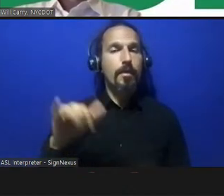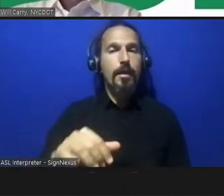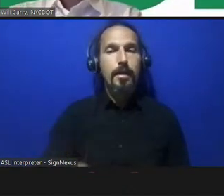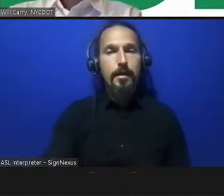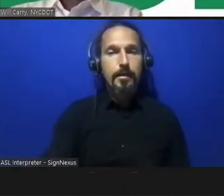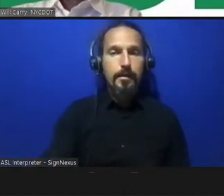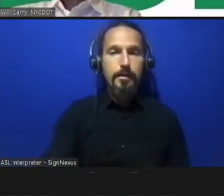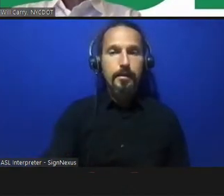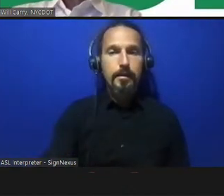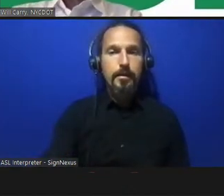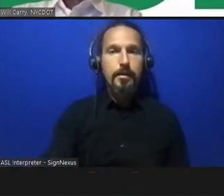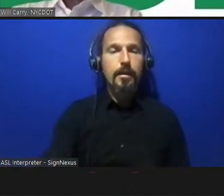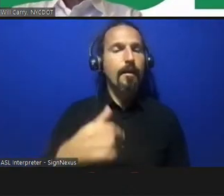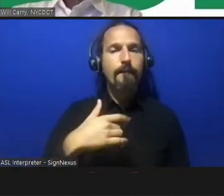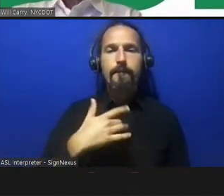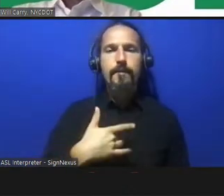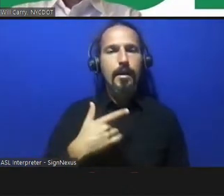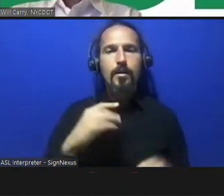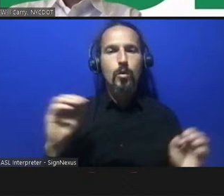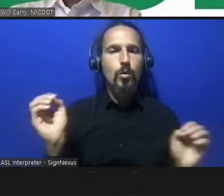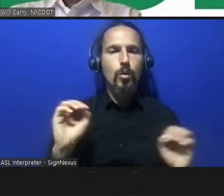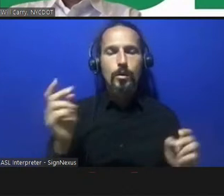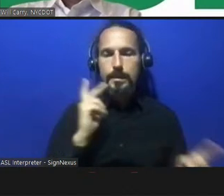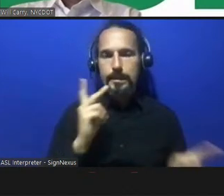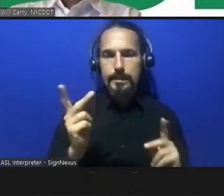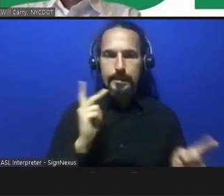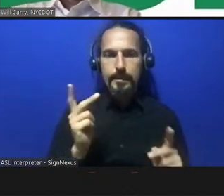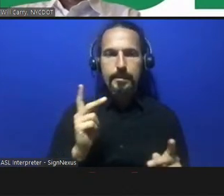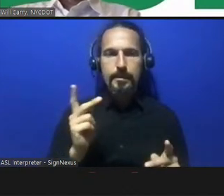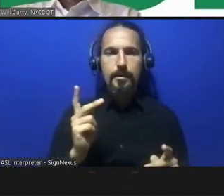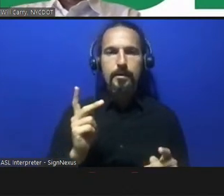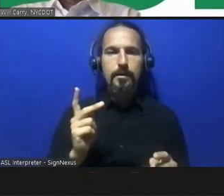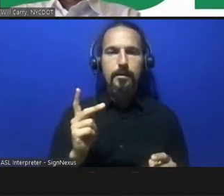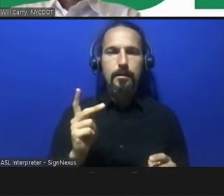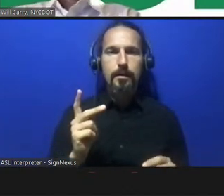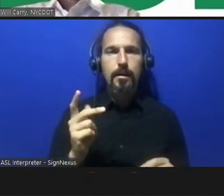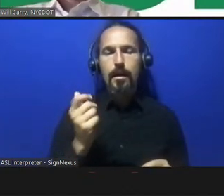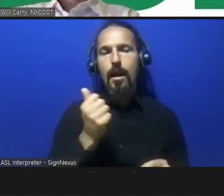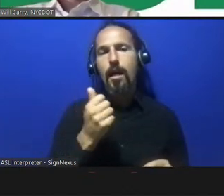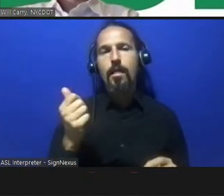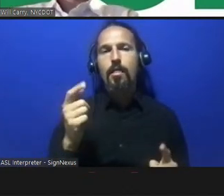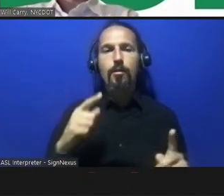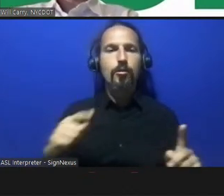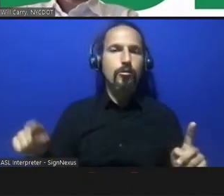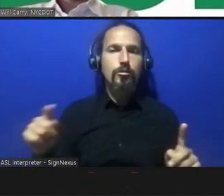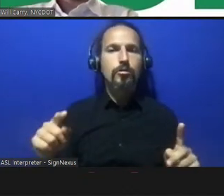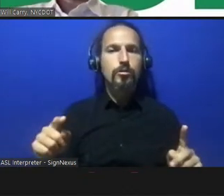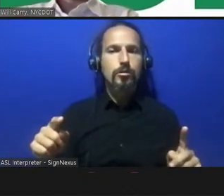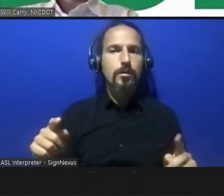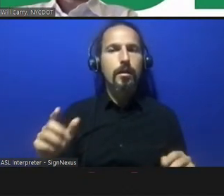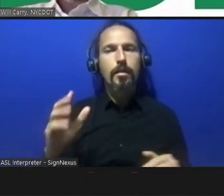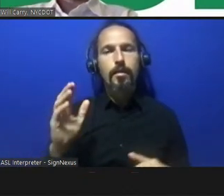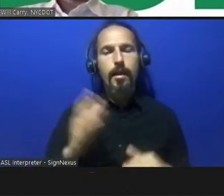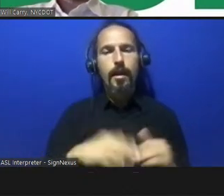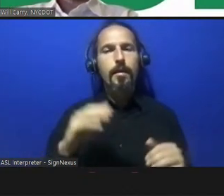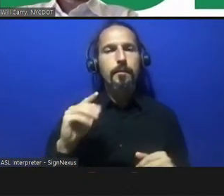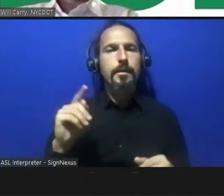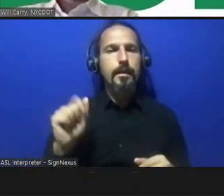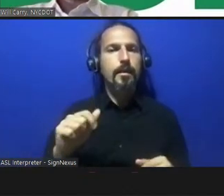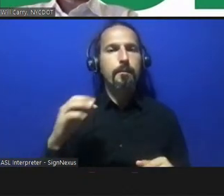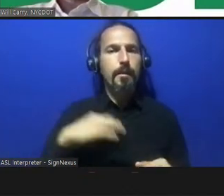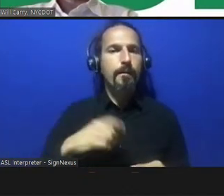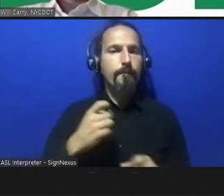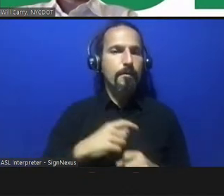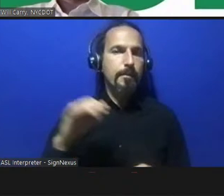i don't really see any you know goals for anyone else uh other than the mta benefiting from